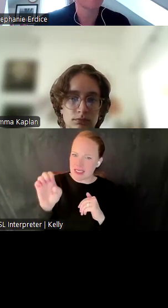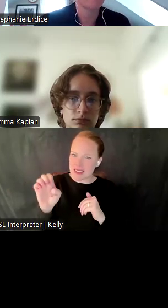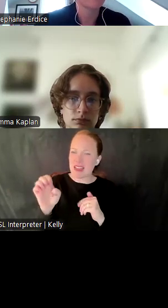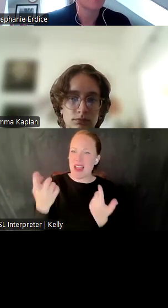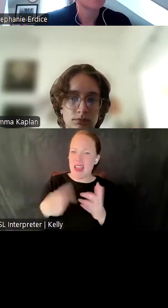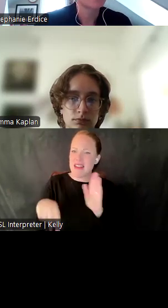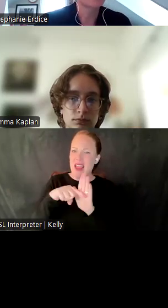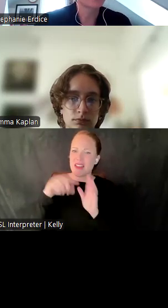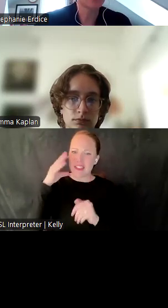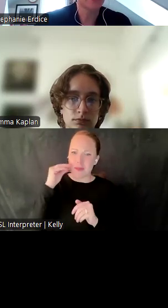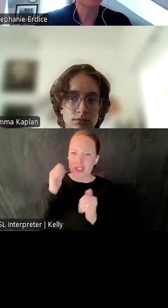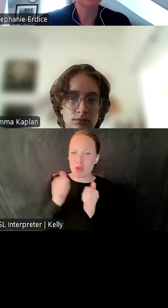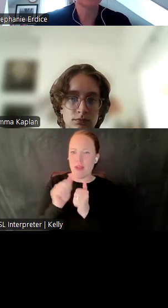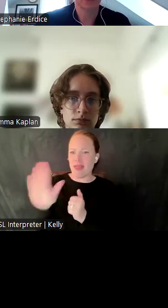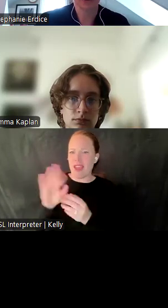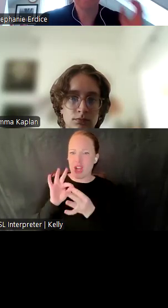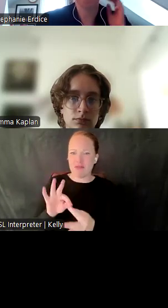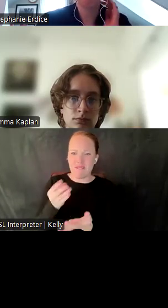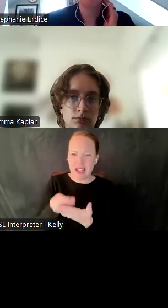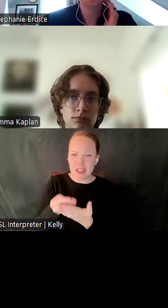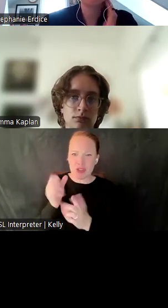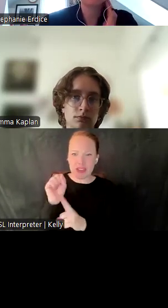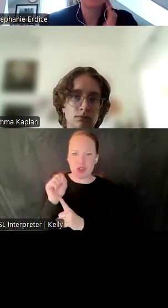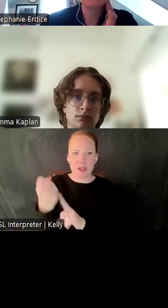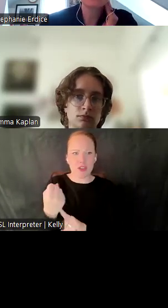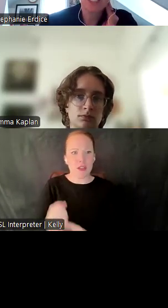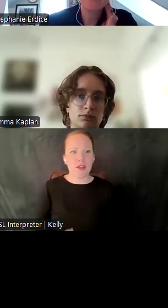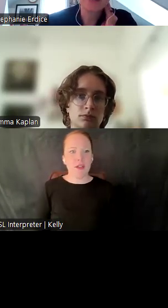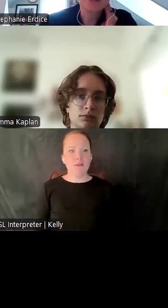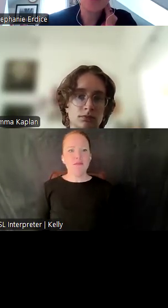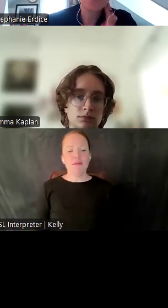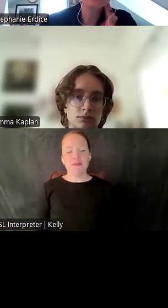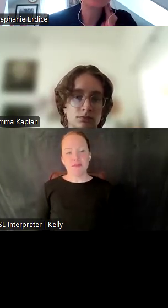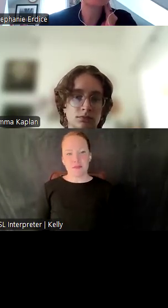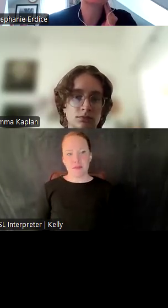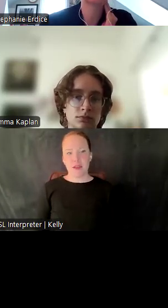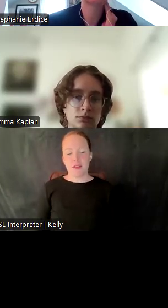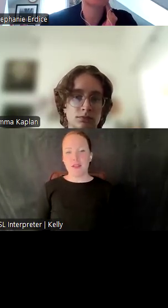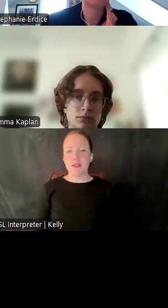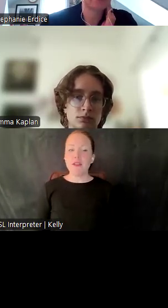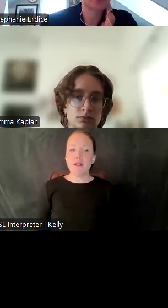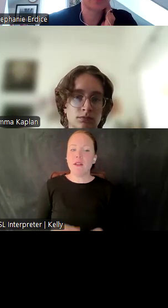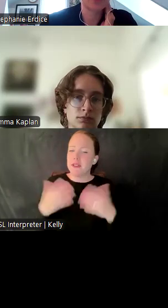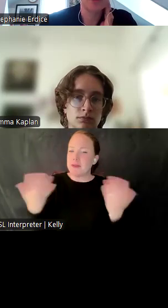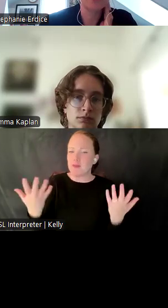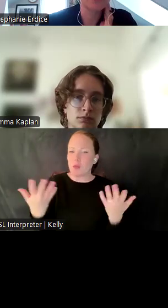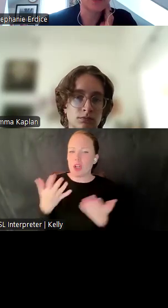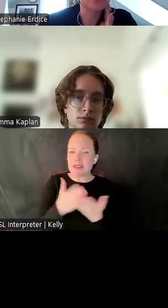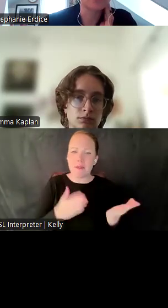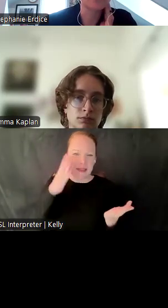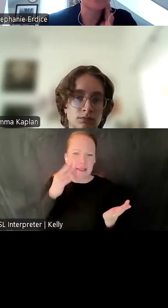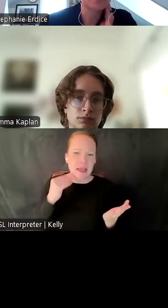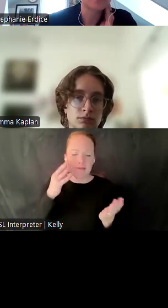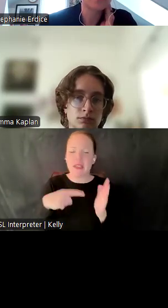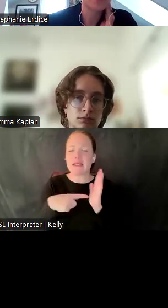situation. So I'm going to go back to this question. And as an advocate, what are some of the examples of financial abuse